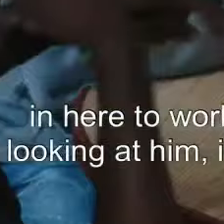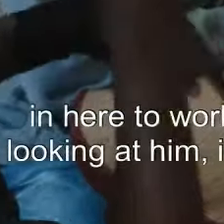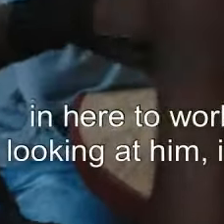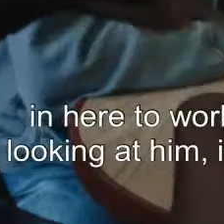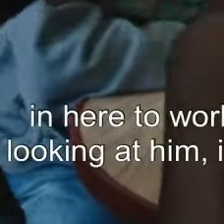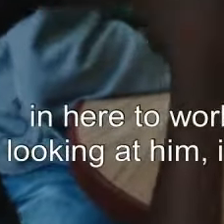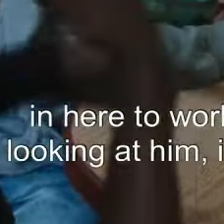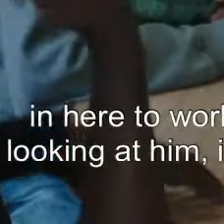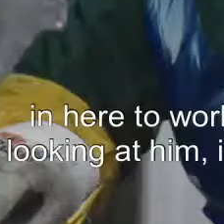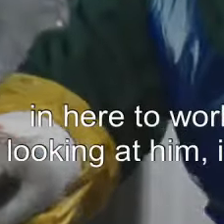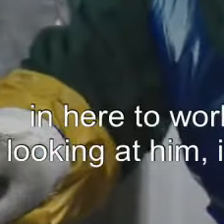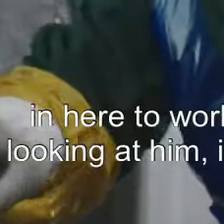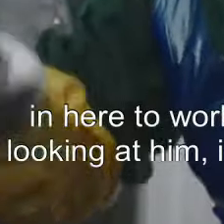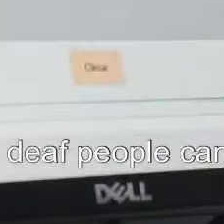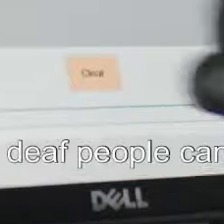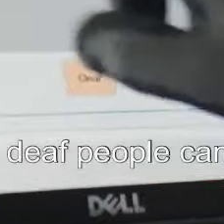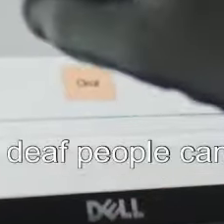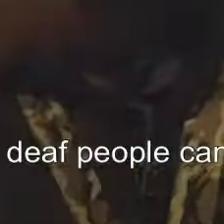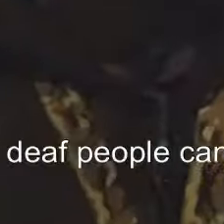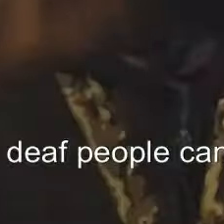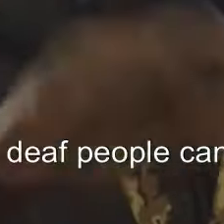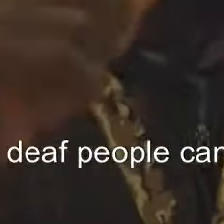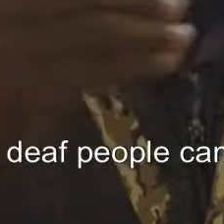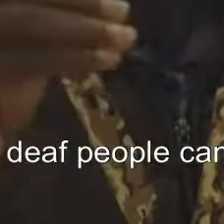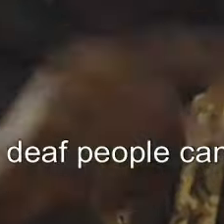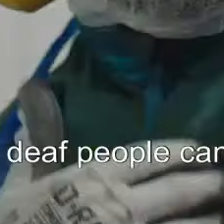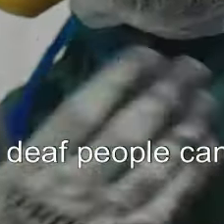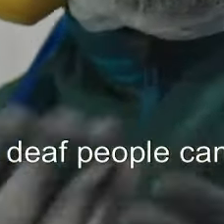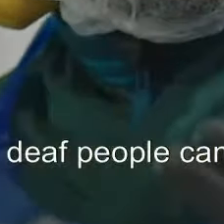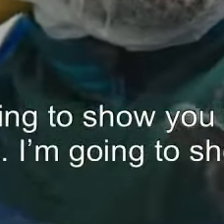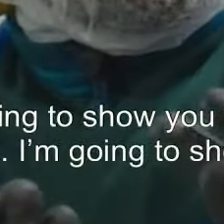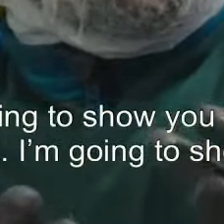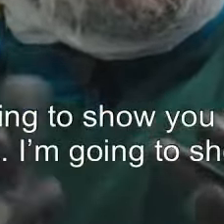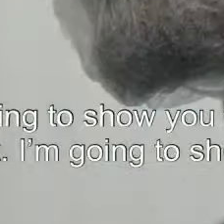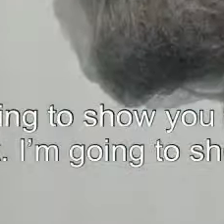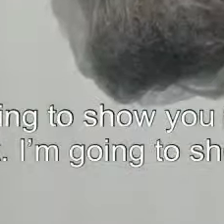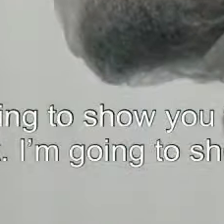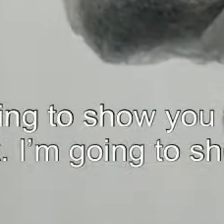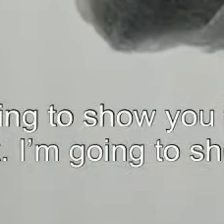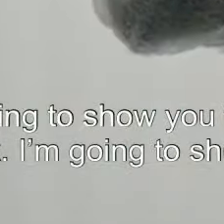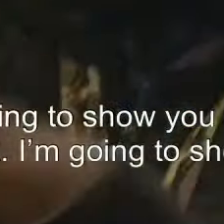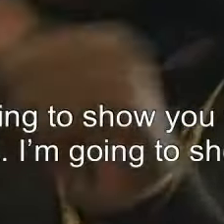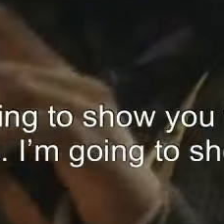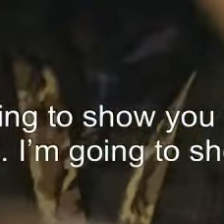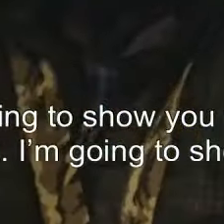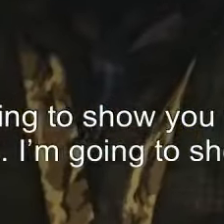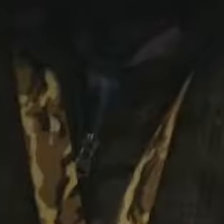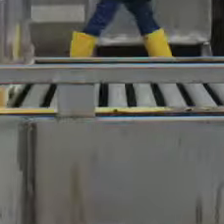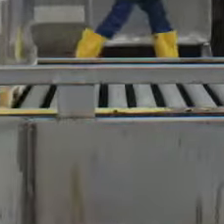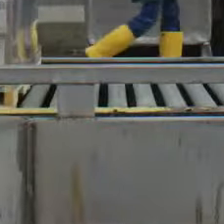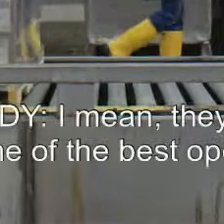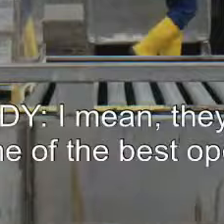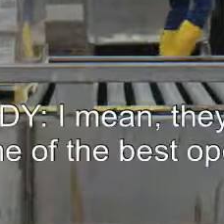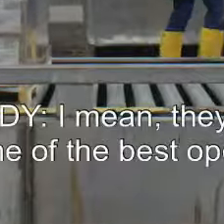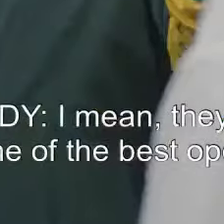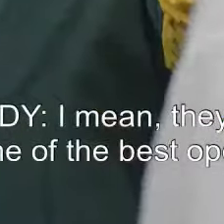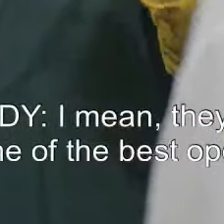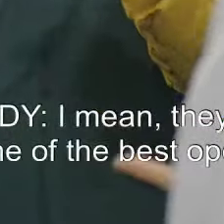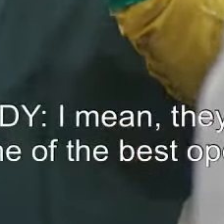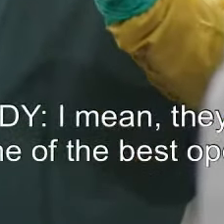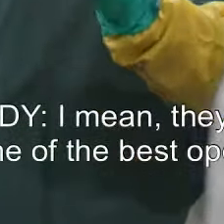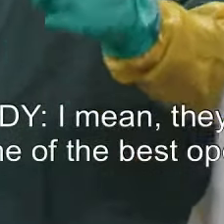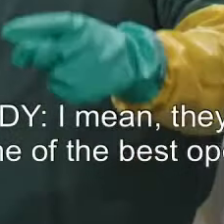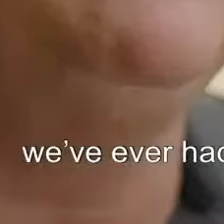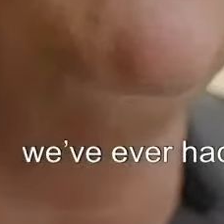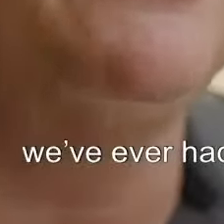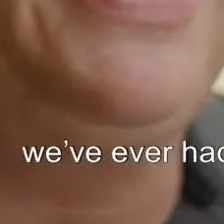work and looking at him, you know, it's like, okay, deaf people can do this. I'm gonna show you that I can work. I'm gonna show you. I mean, they're some of the